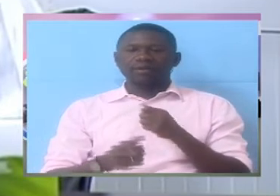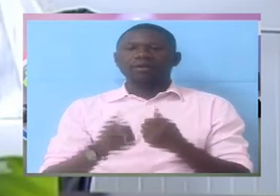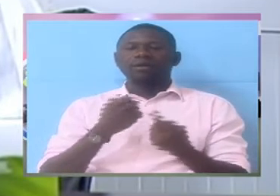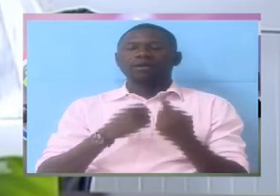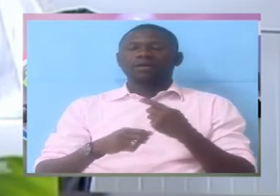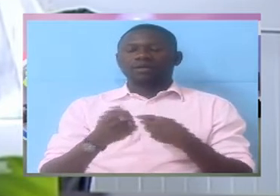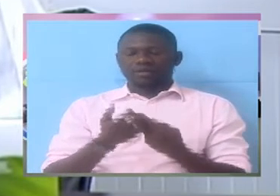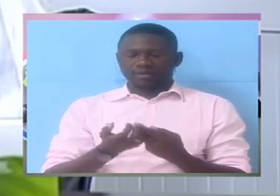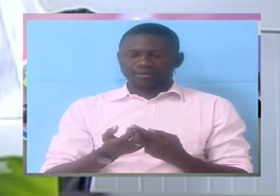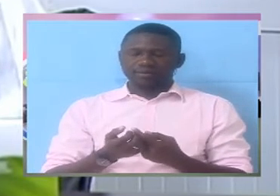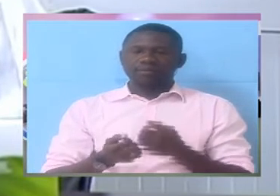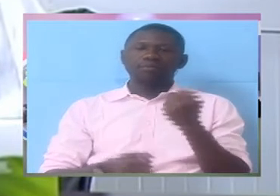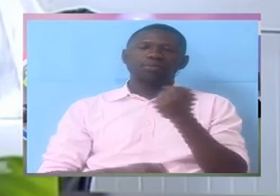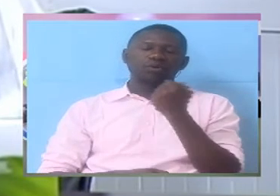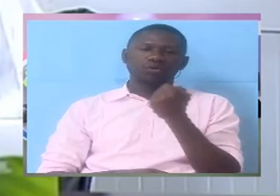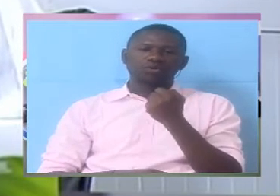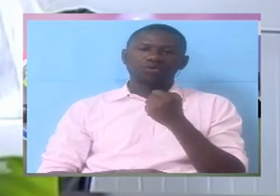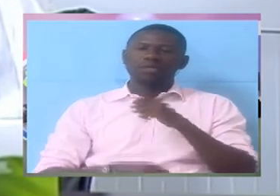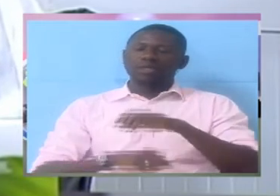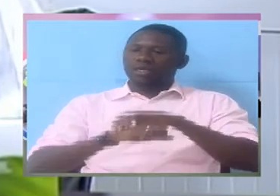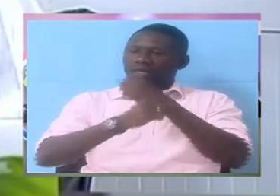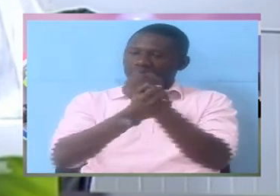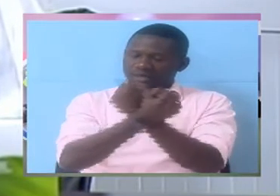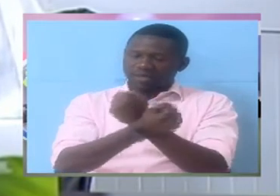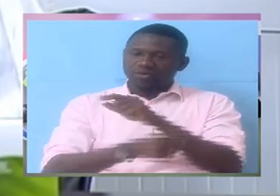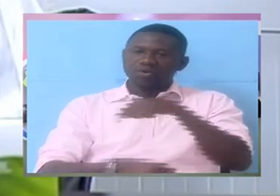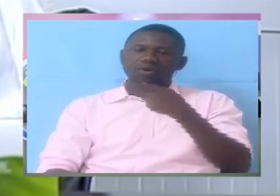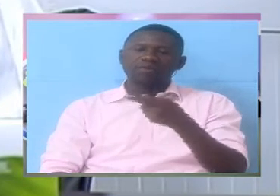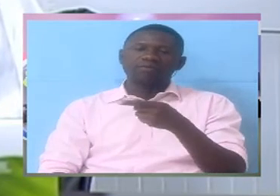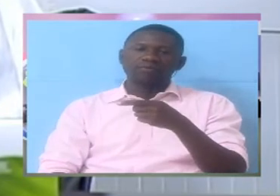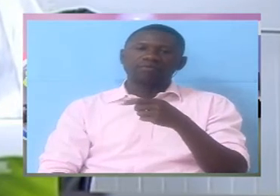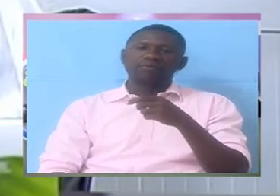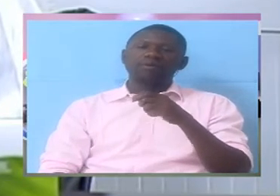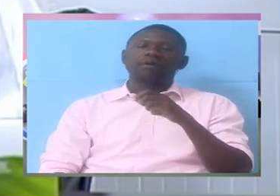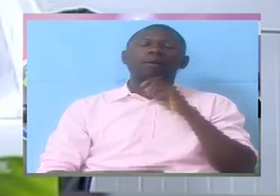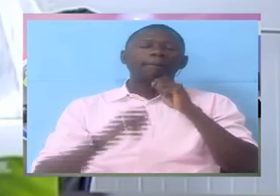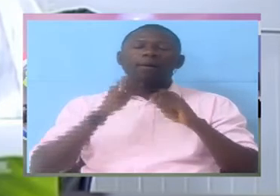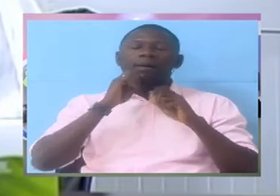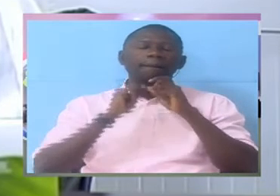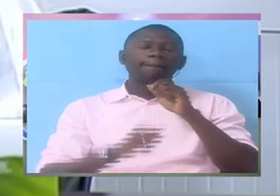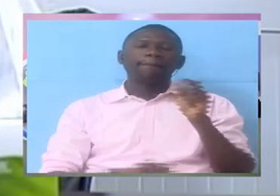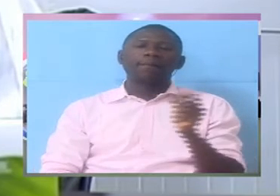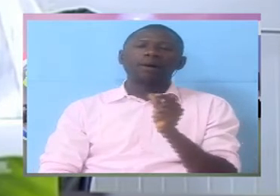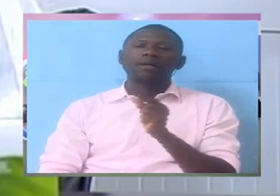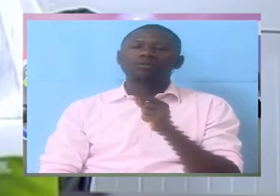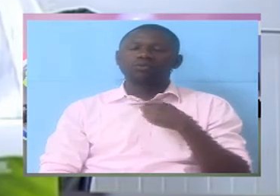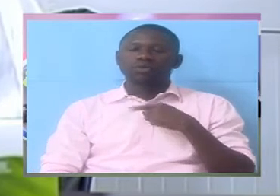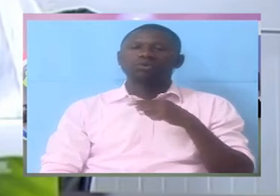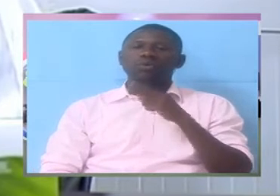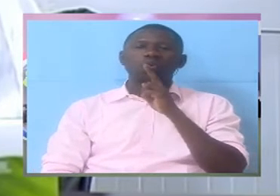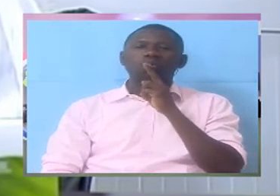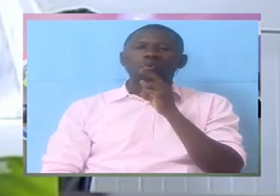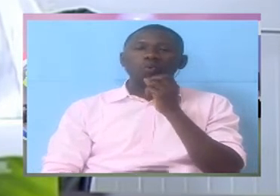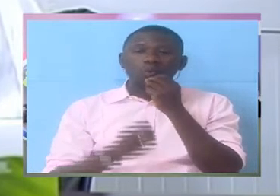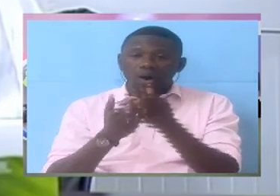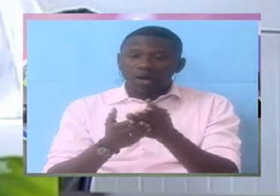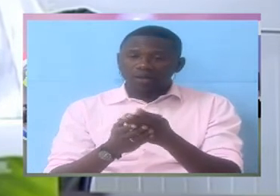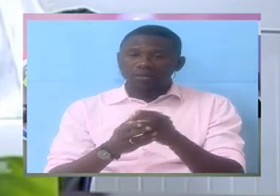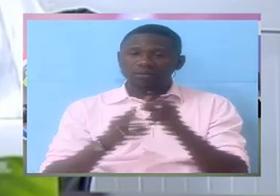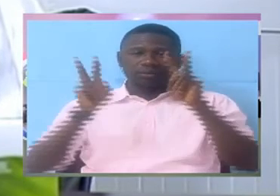Digal was directed by the former president Yaya Jammeh. Serigne Digal la muto